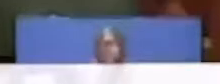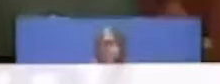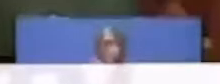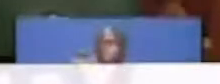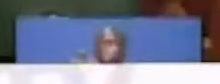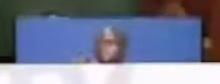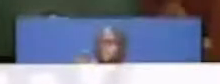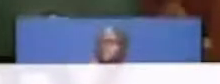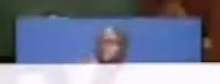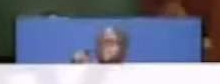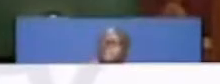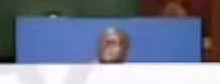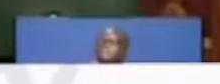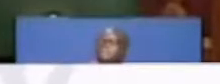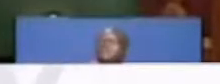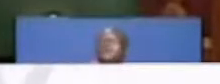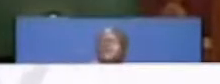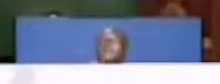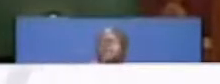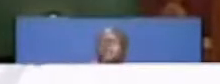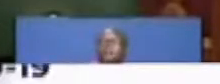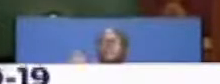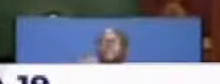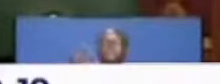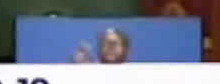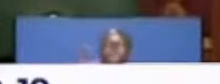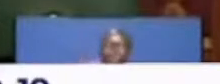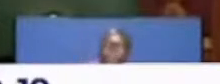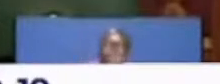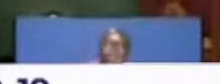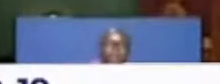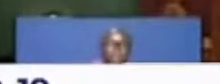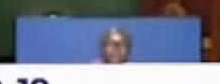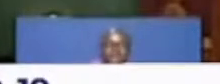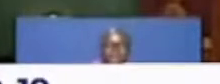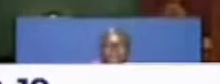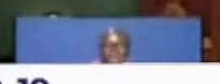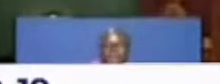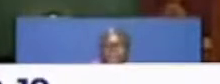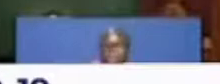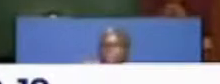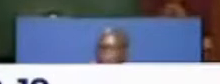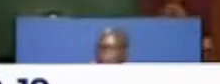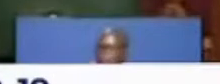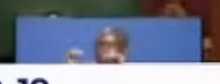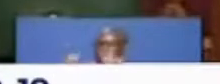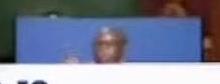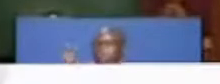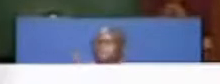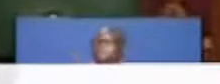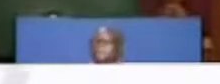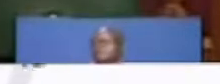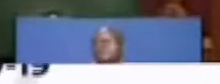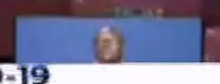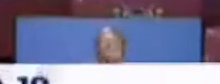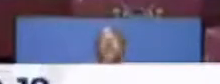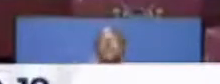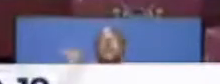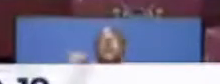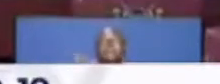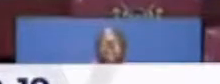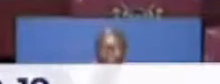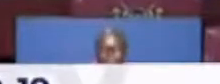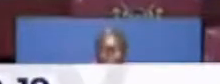at Kenya shillings 11 trillion, up from the 4.75 trillion, and from being ranked